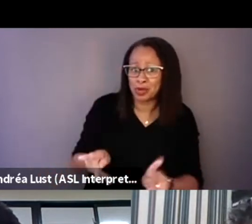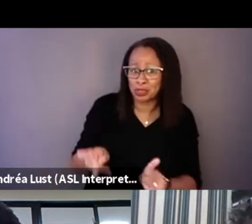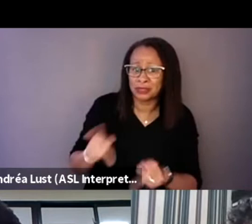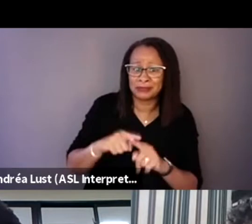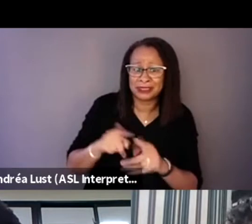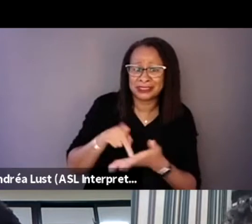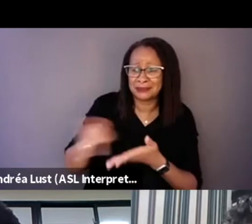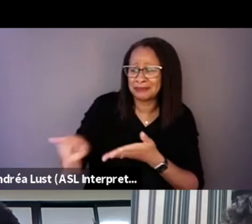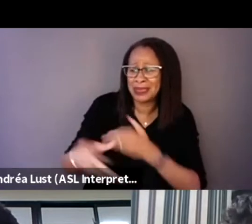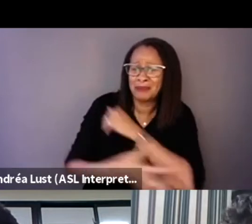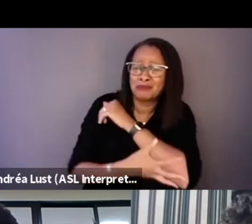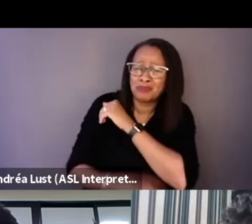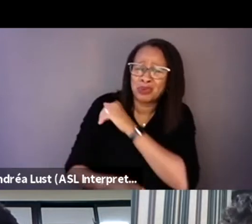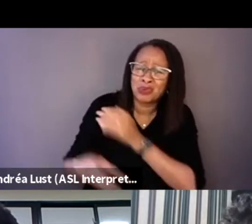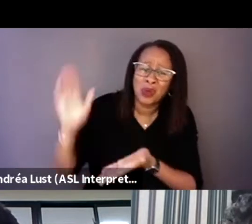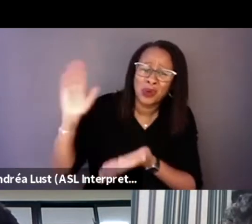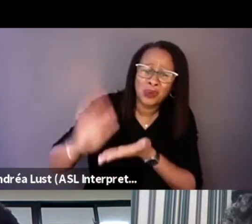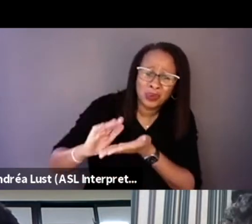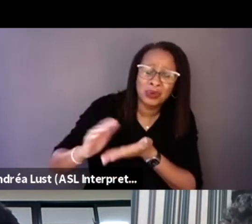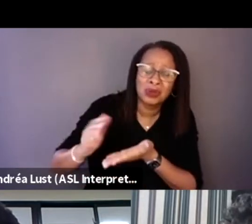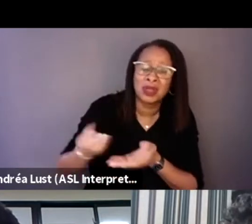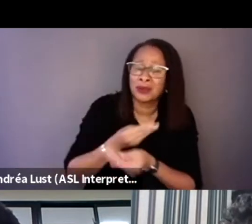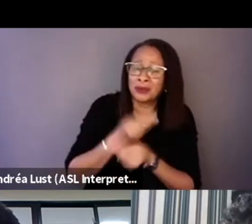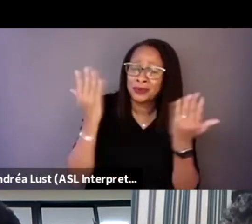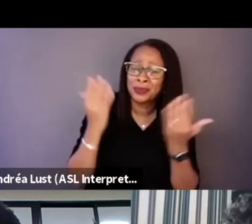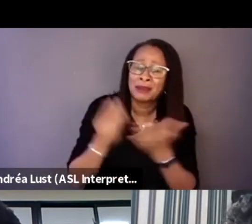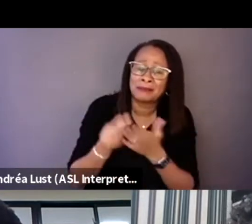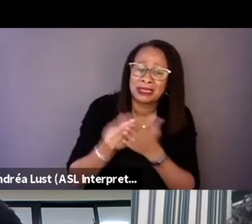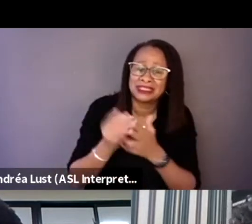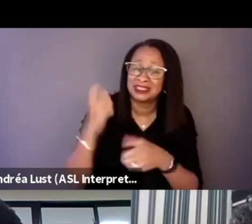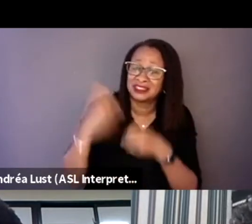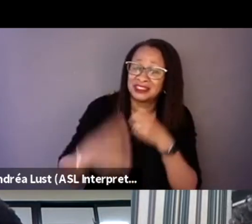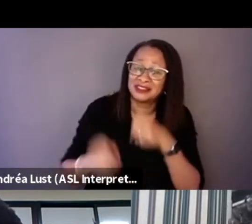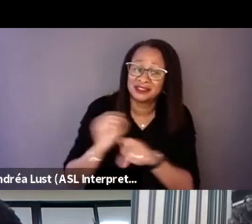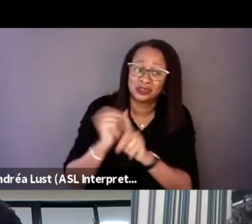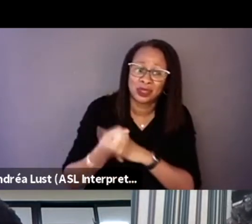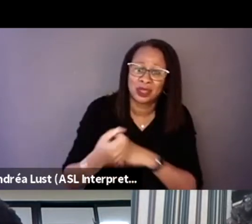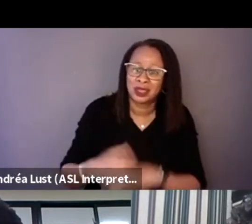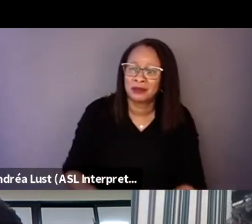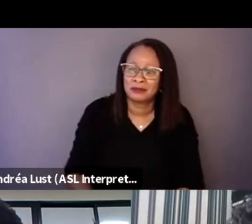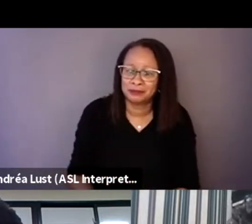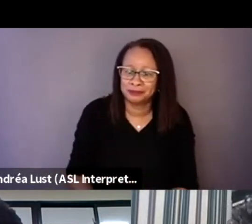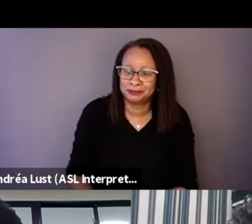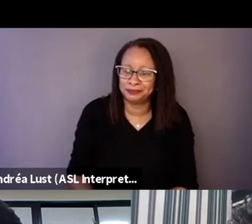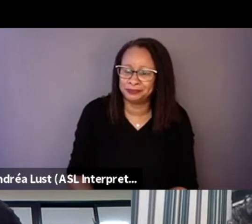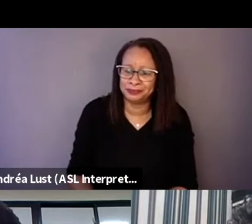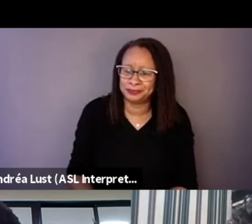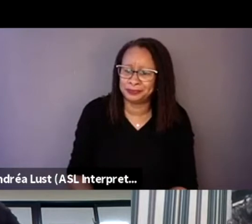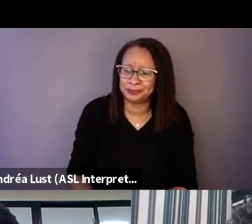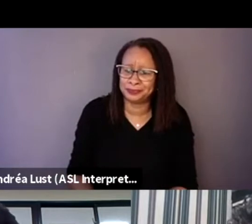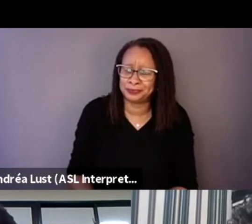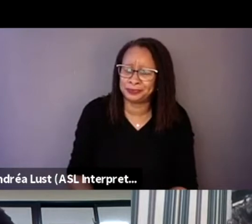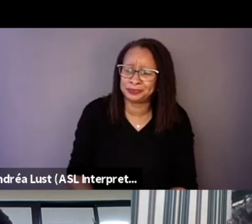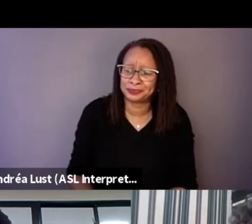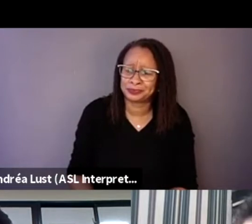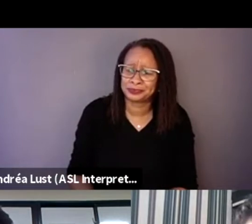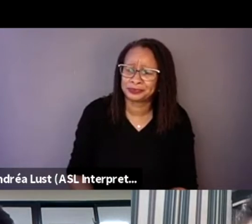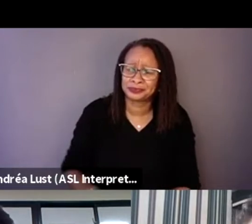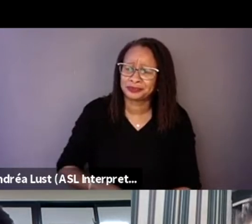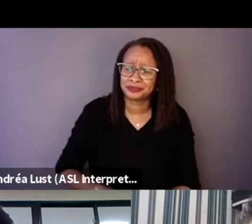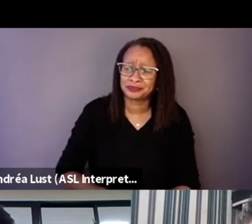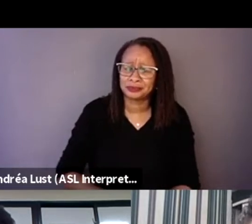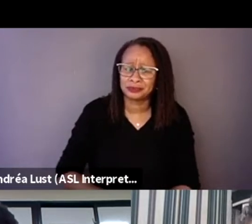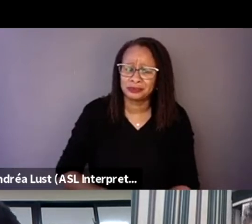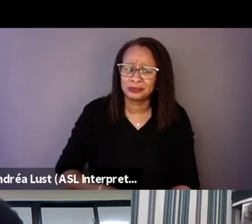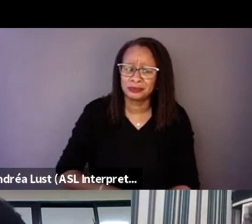very poorly and it's a tough situation. Yeah. I mean, I want to talk a little bit about like the filmmaking choices in here too, as you're